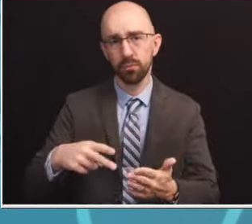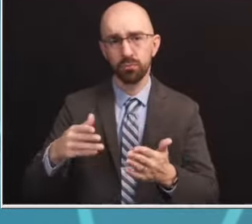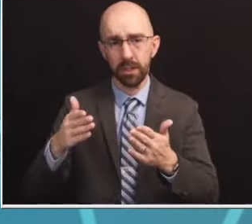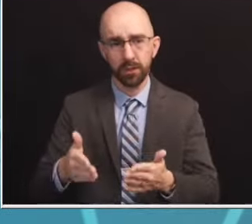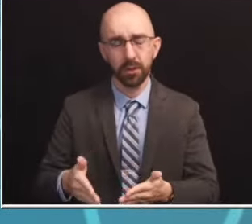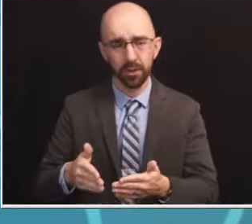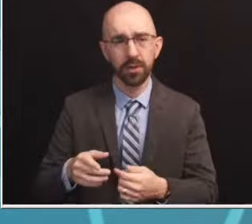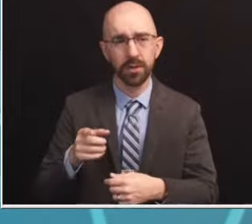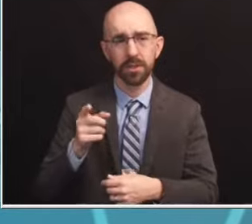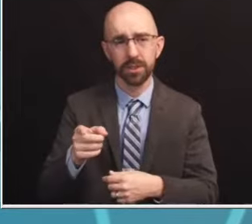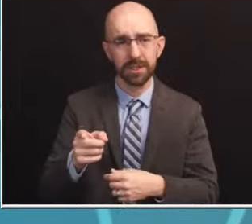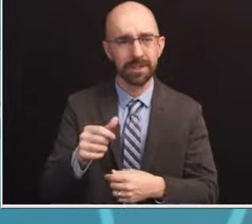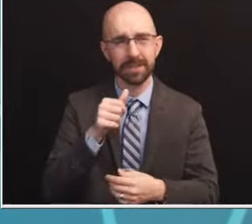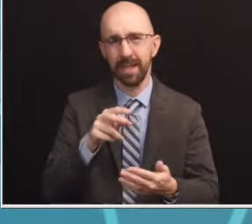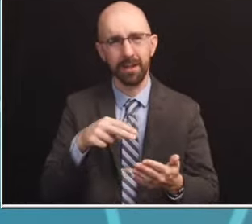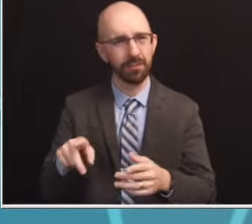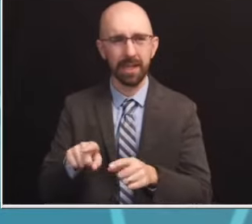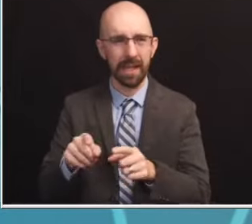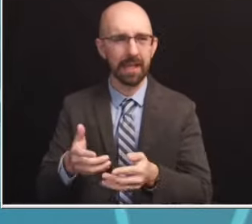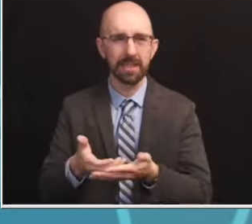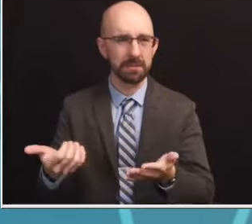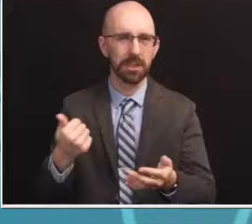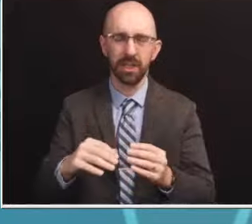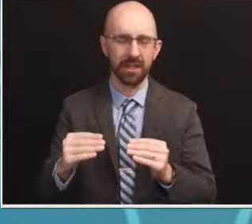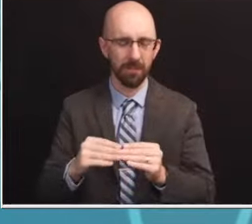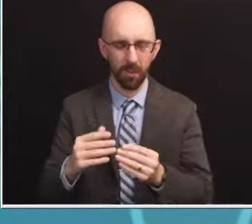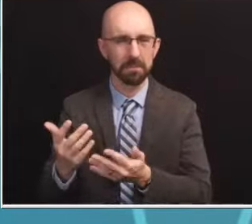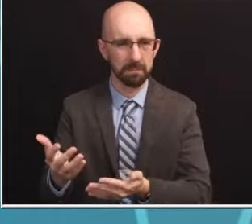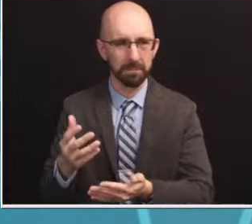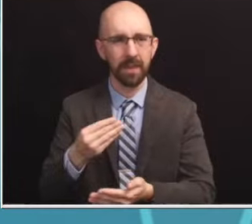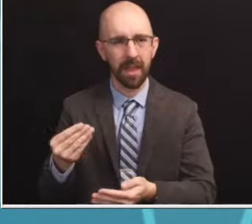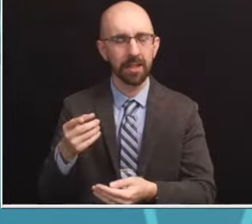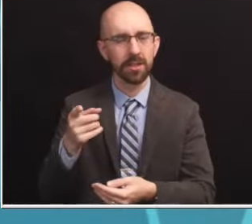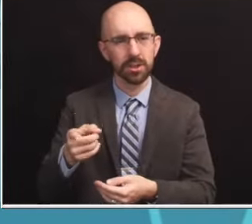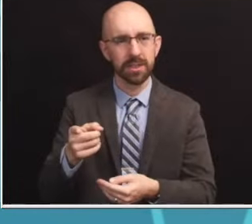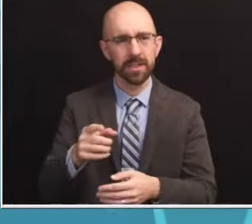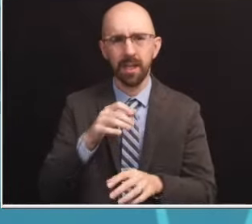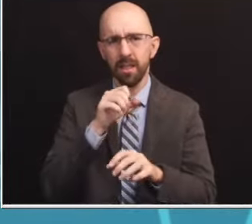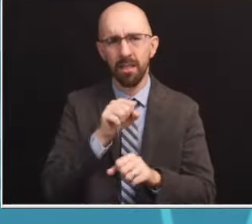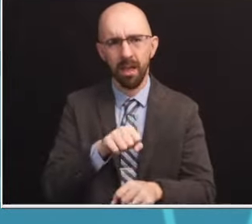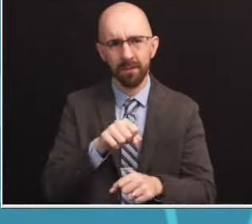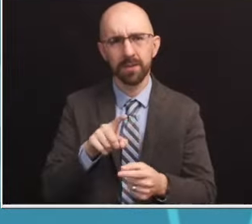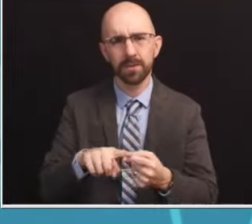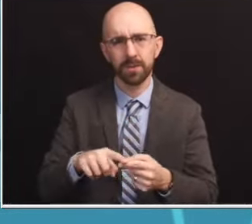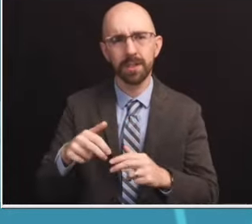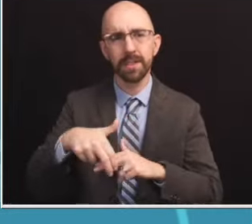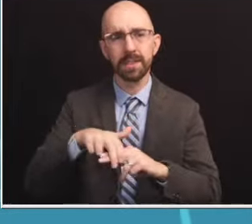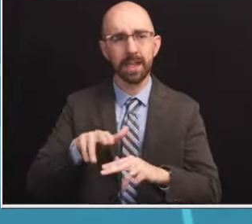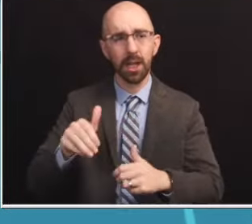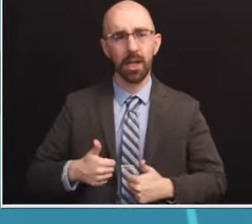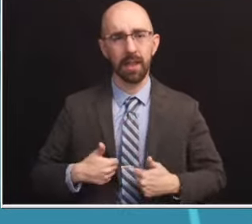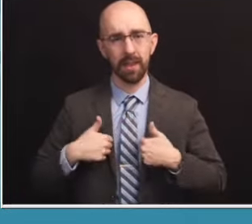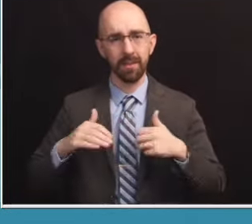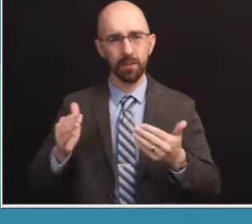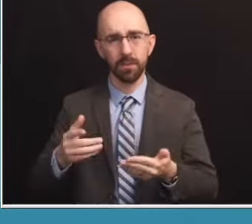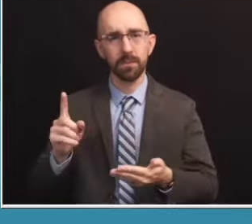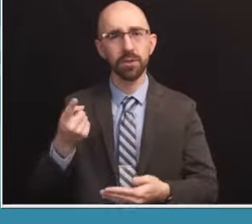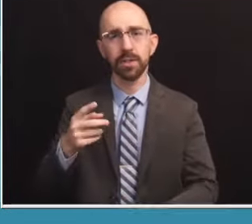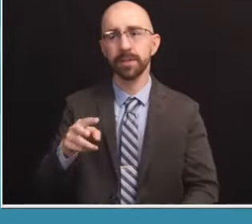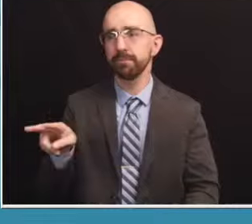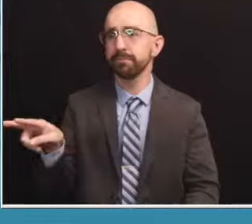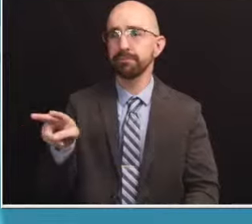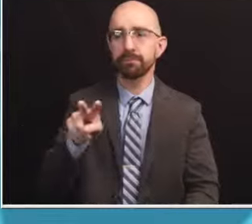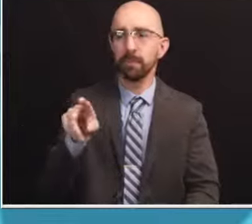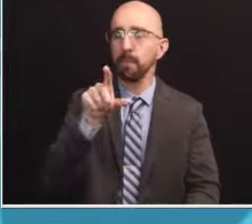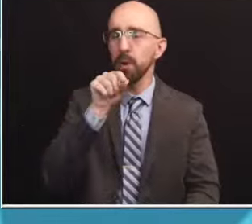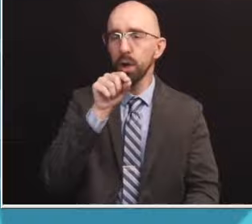She isn't reading as much anymore, and she loves, though, to sit in her living room and just look at birds, and